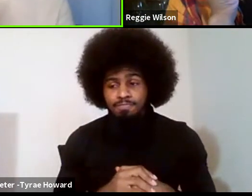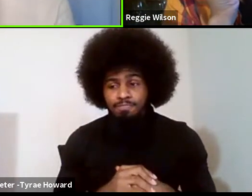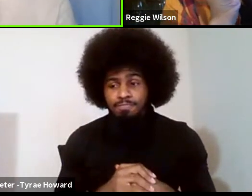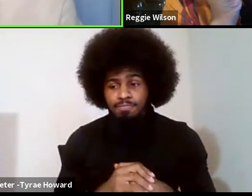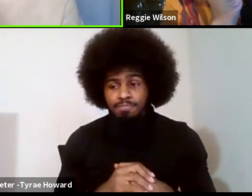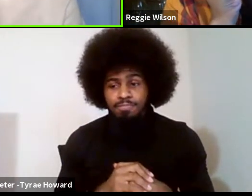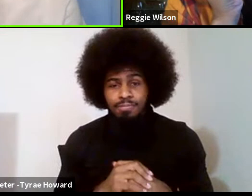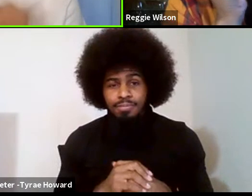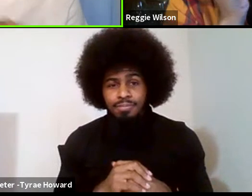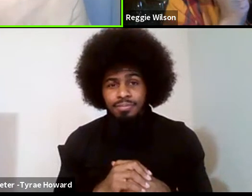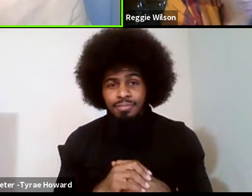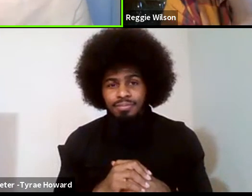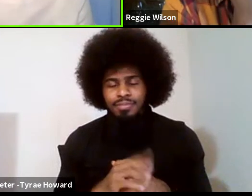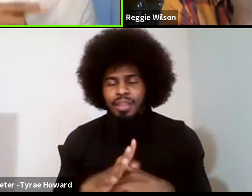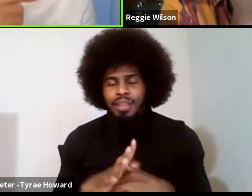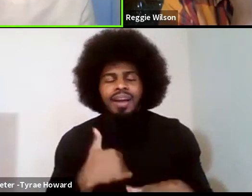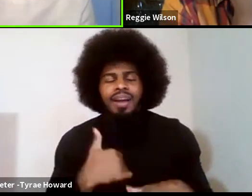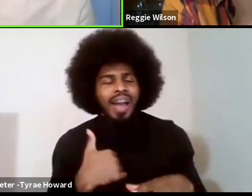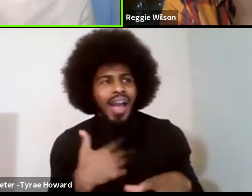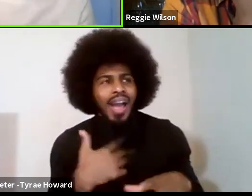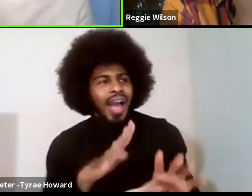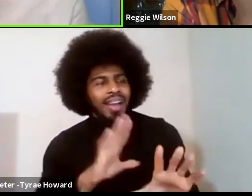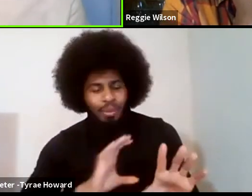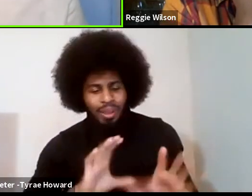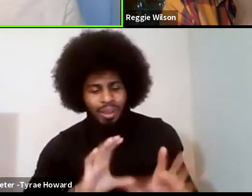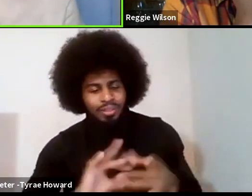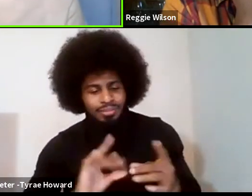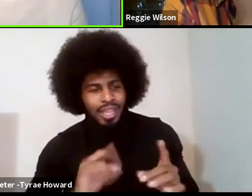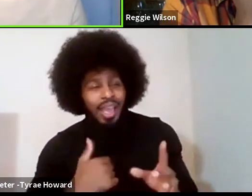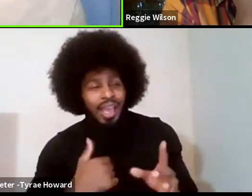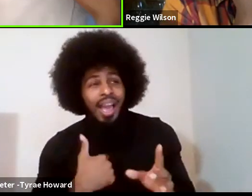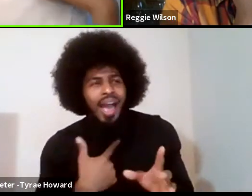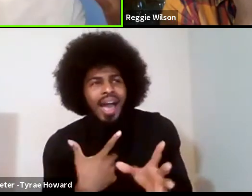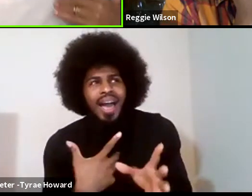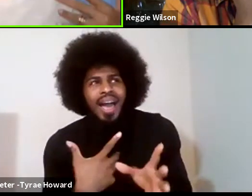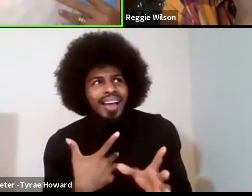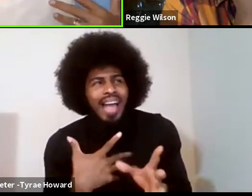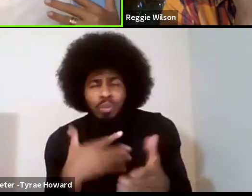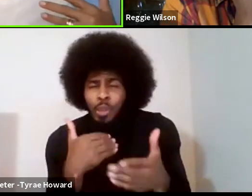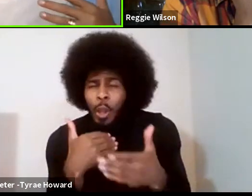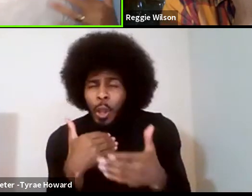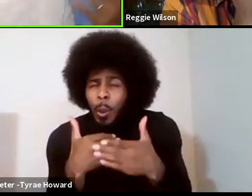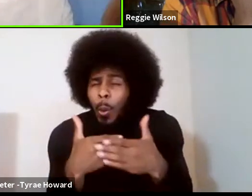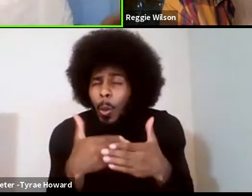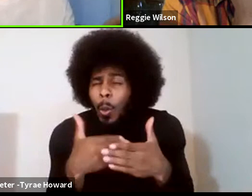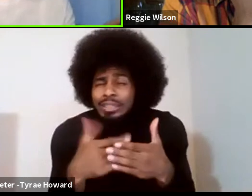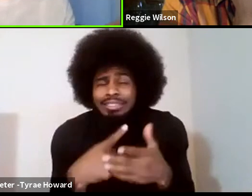But I almost said, but damn, and it's a church, but whatever. But God, okay, Rena, come back.